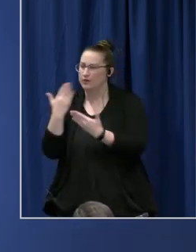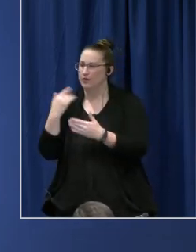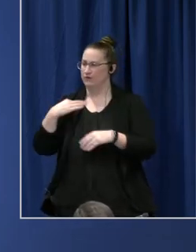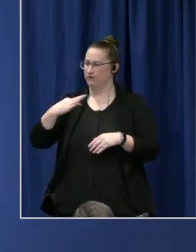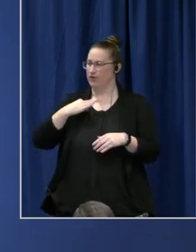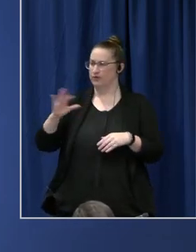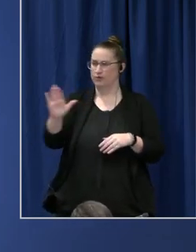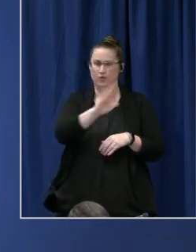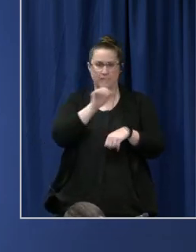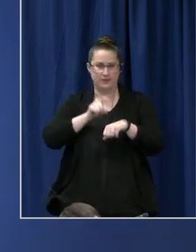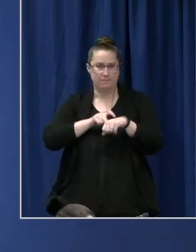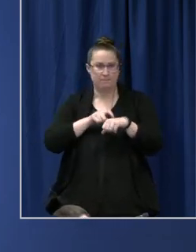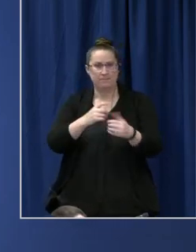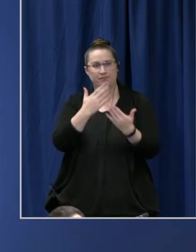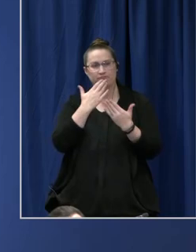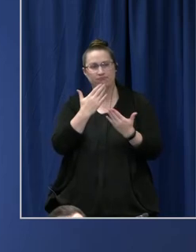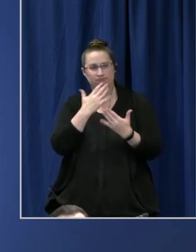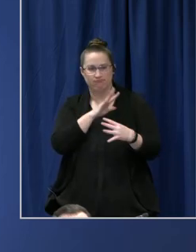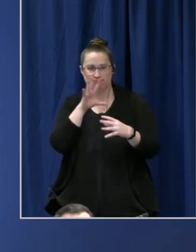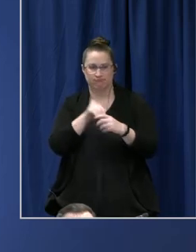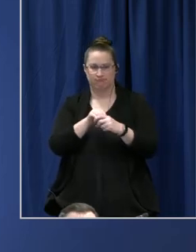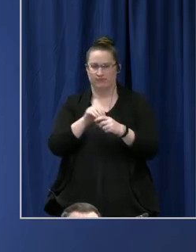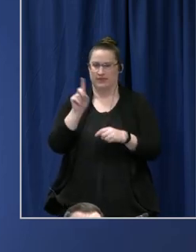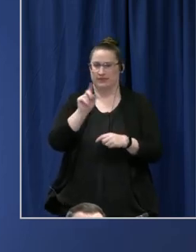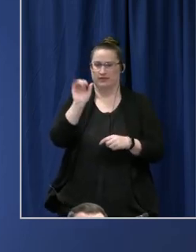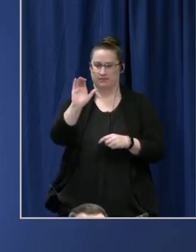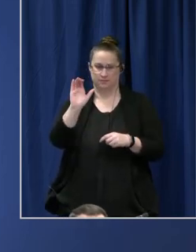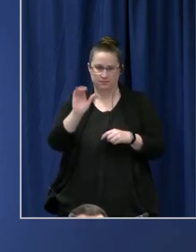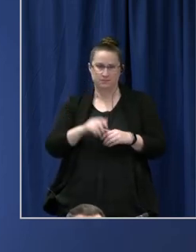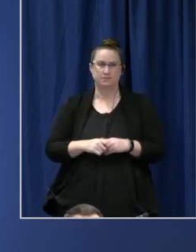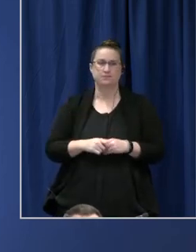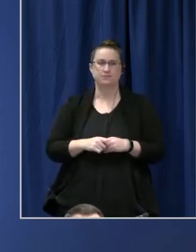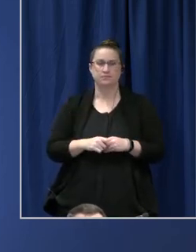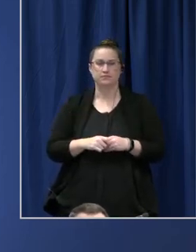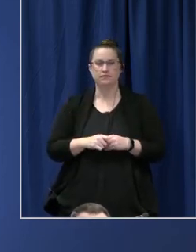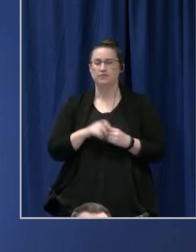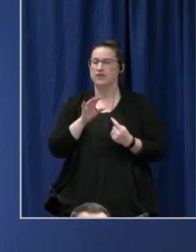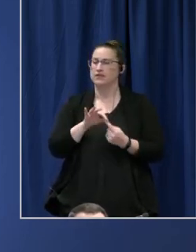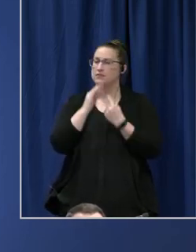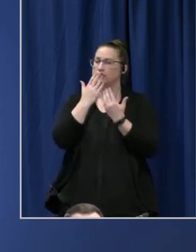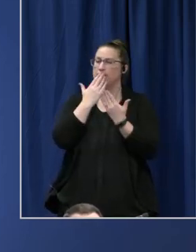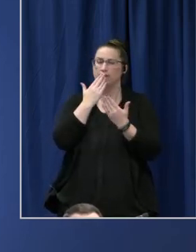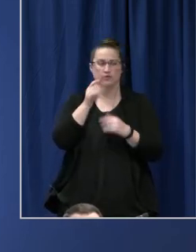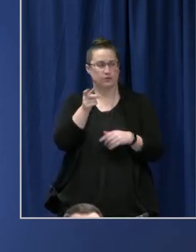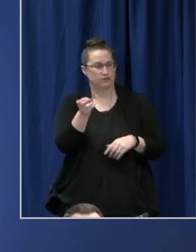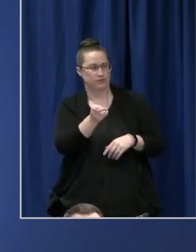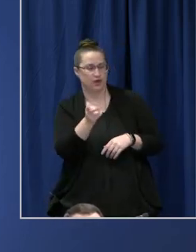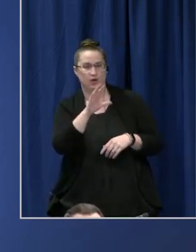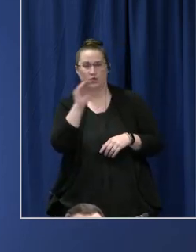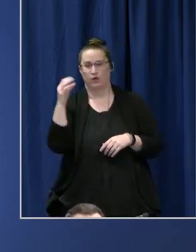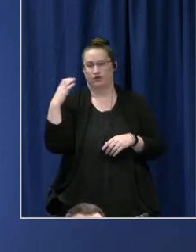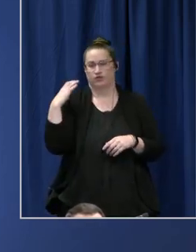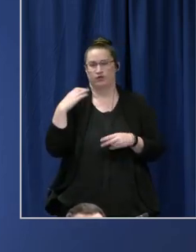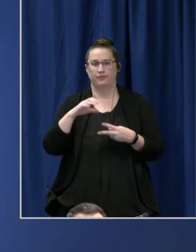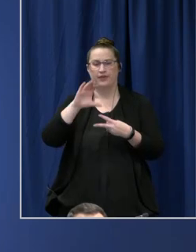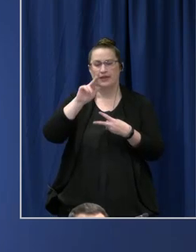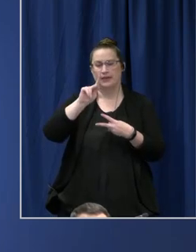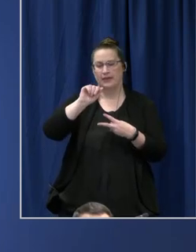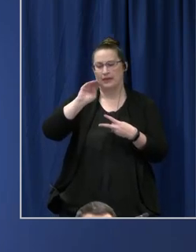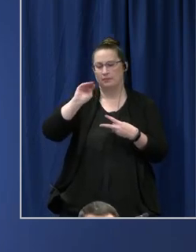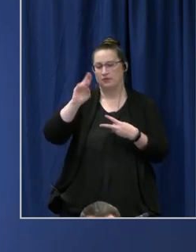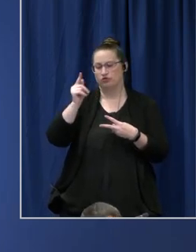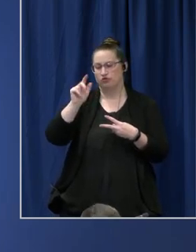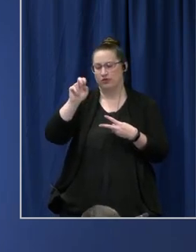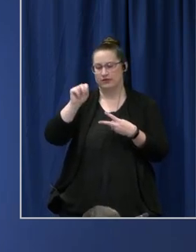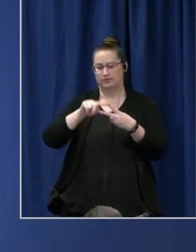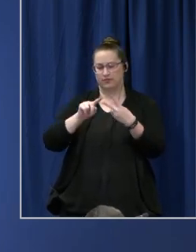your time to be a part of this important committee. Special thanks to your co-chairs, Kim Charlson and Kyle Dixon, for leading this